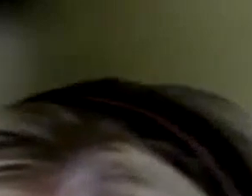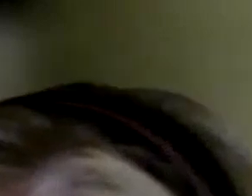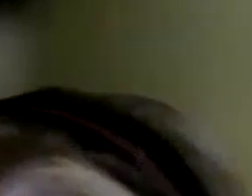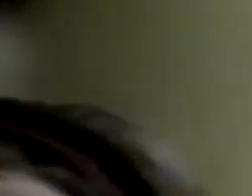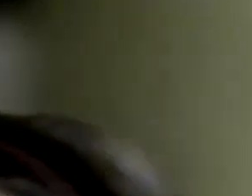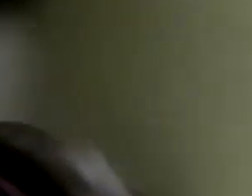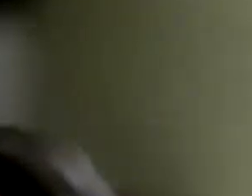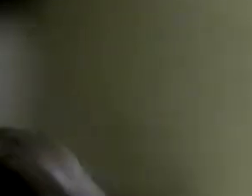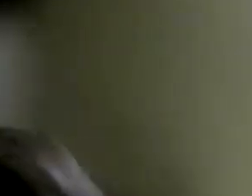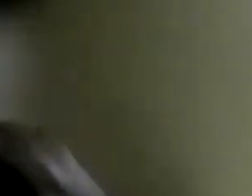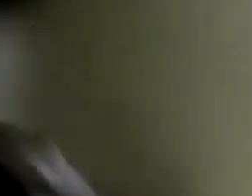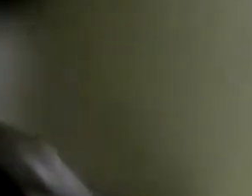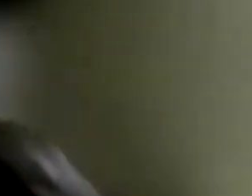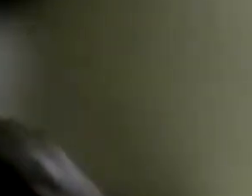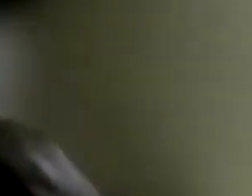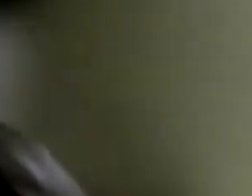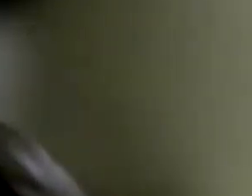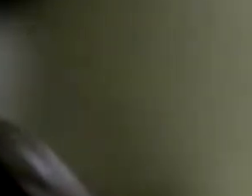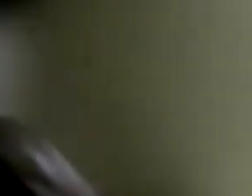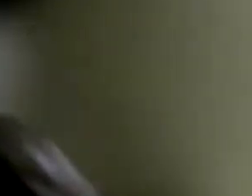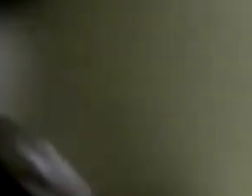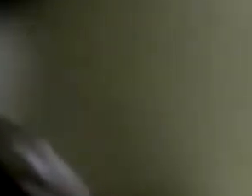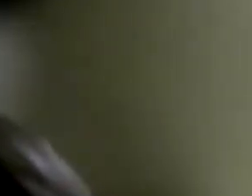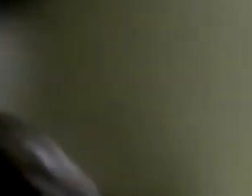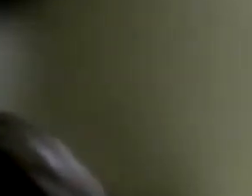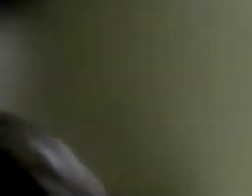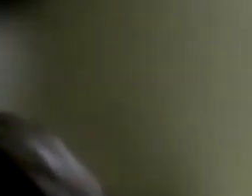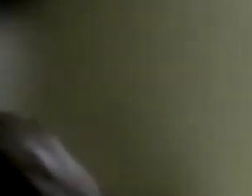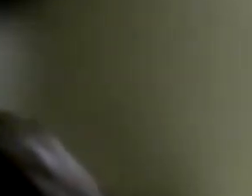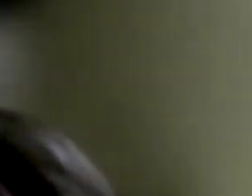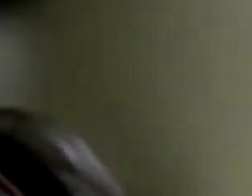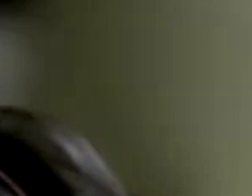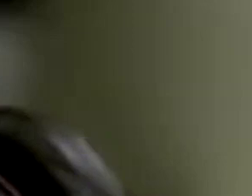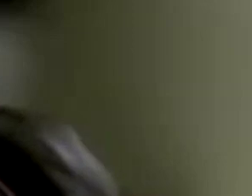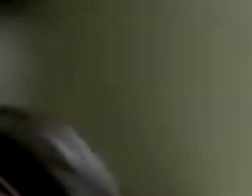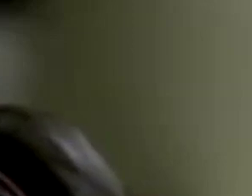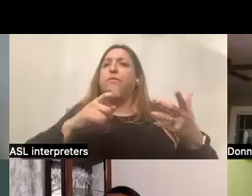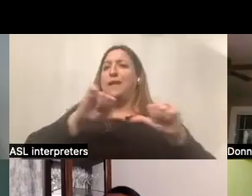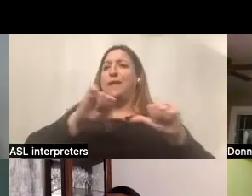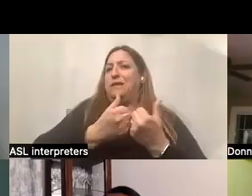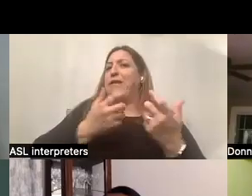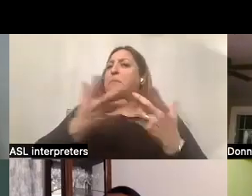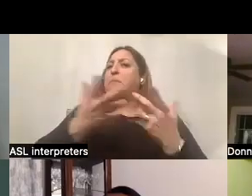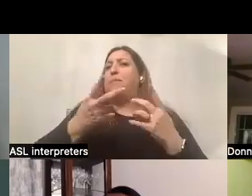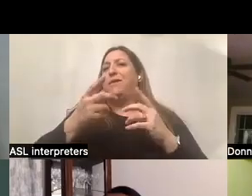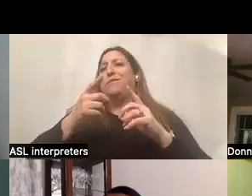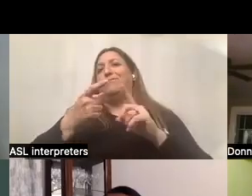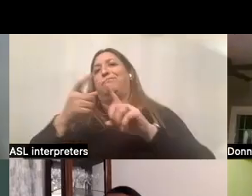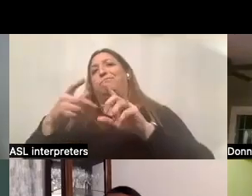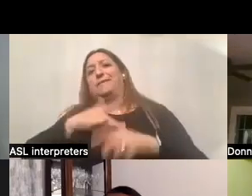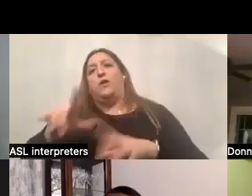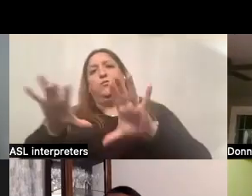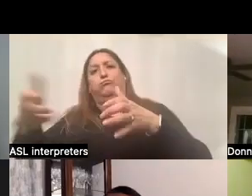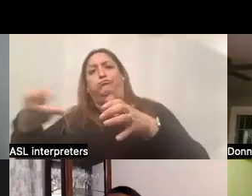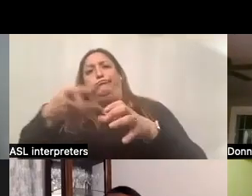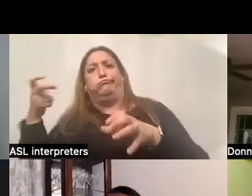often pull from a different pool of candidates, um, than agency providers might pull from. And what I mean by that